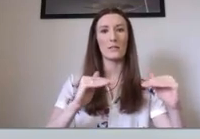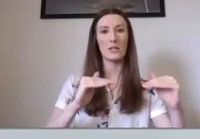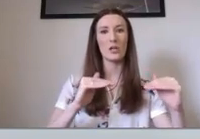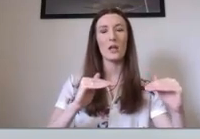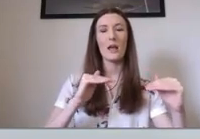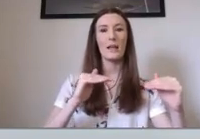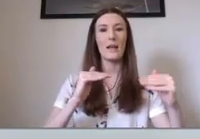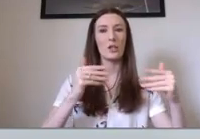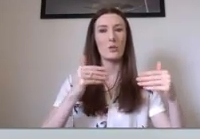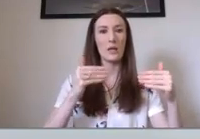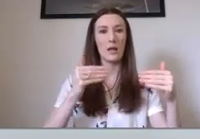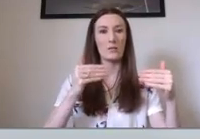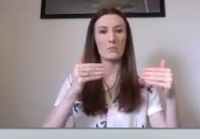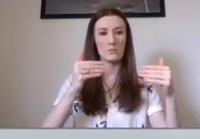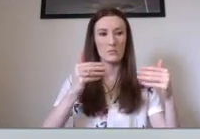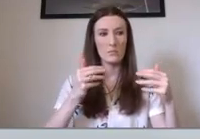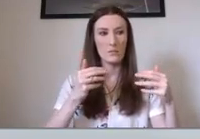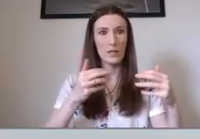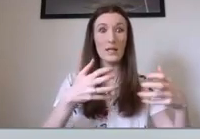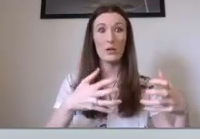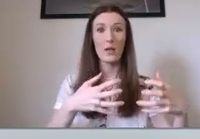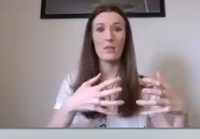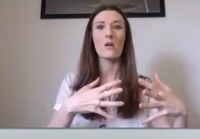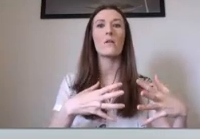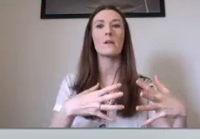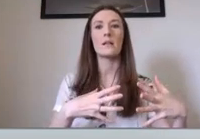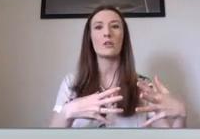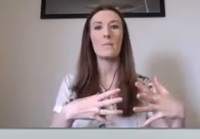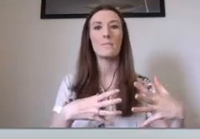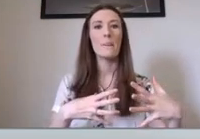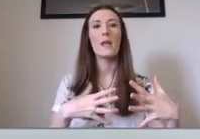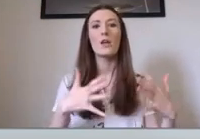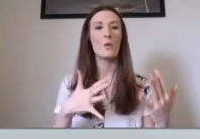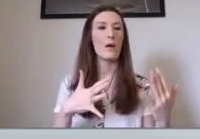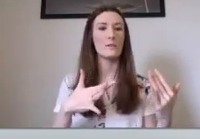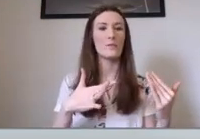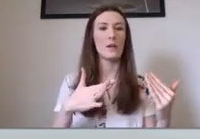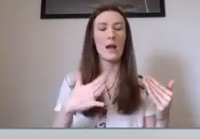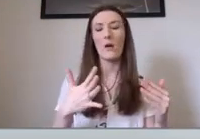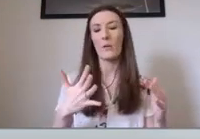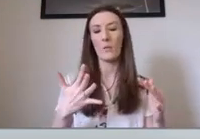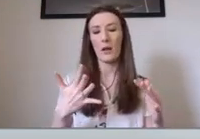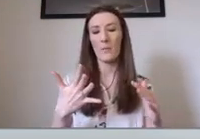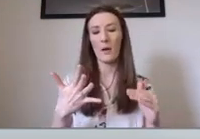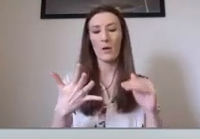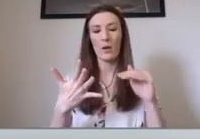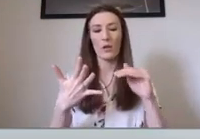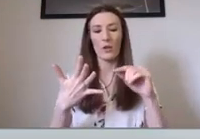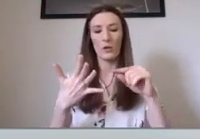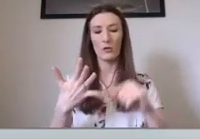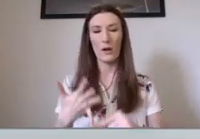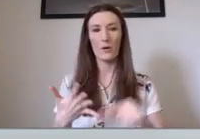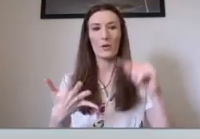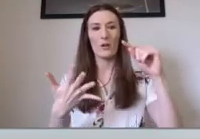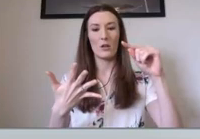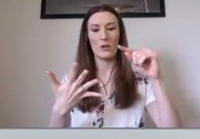the conversation and that you can continue in that conversation. You don't have to freak out and worry about